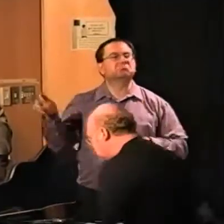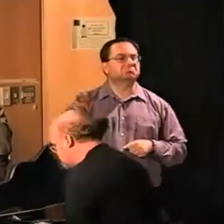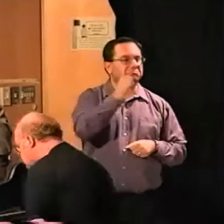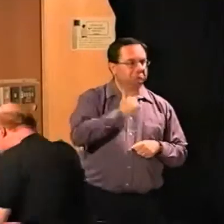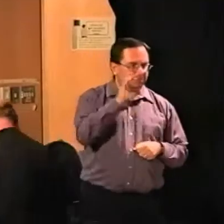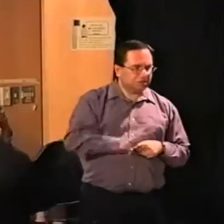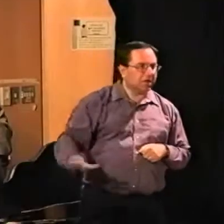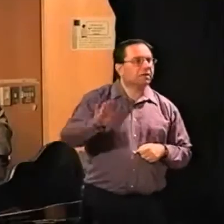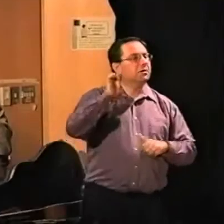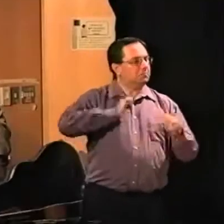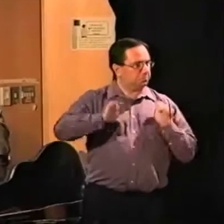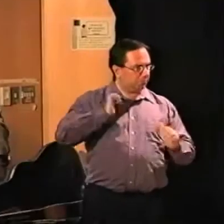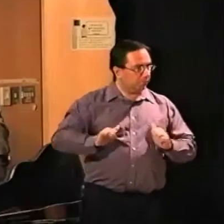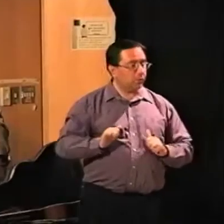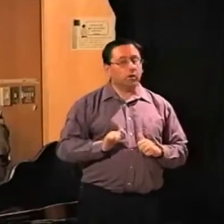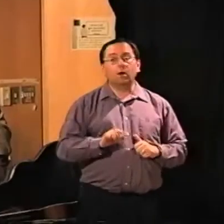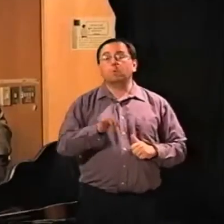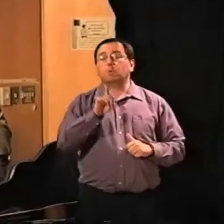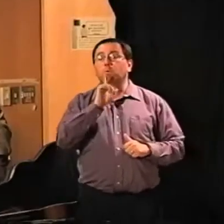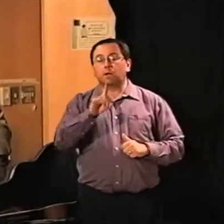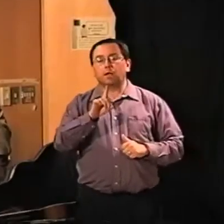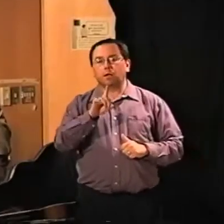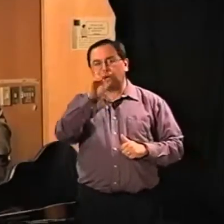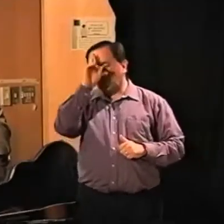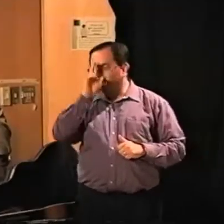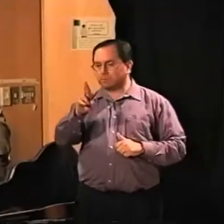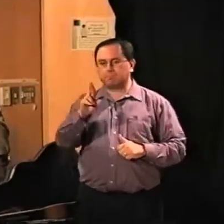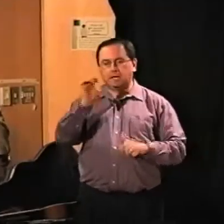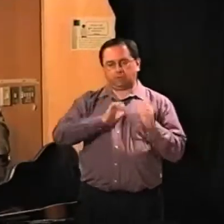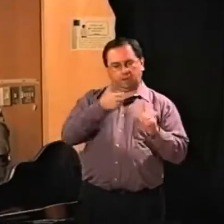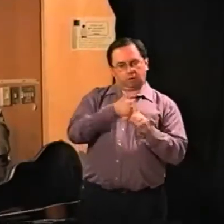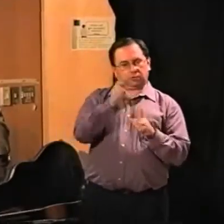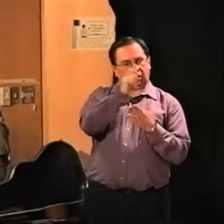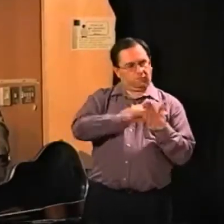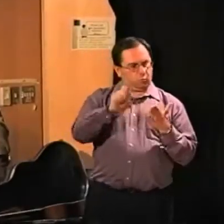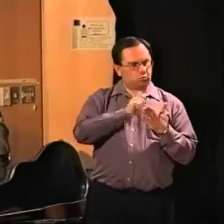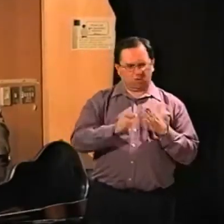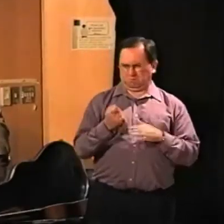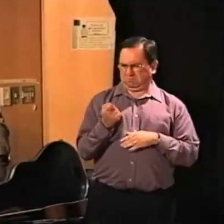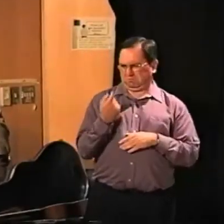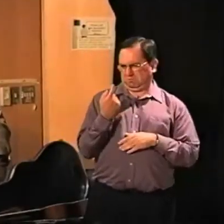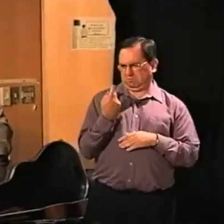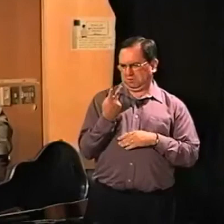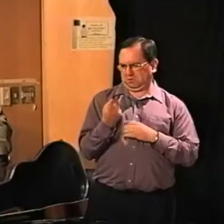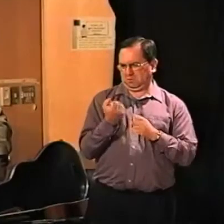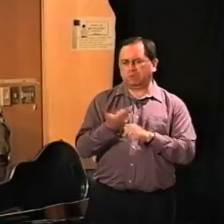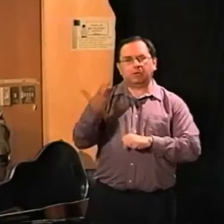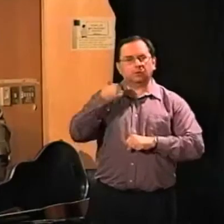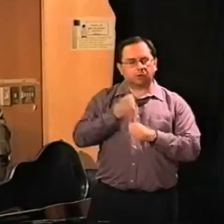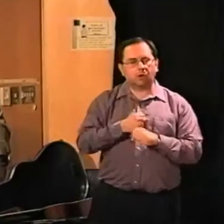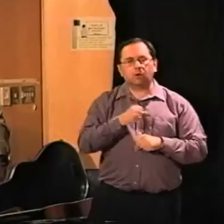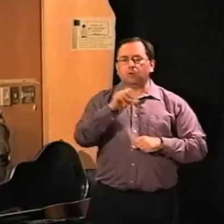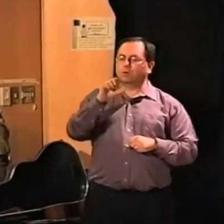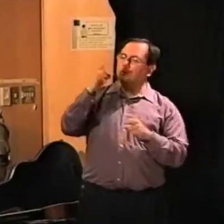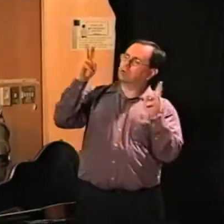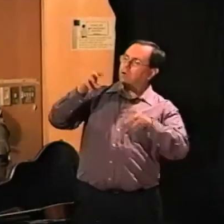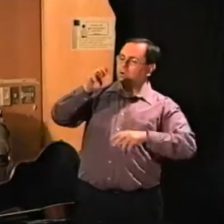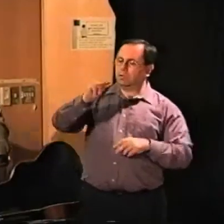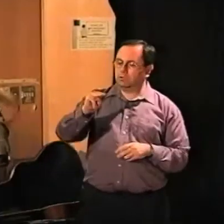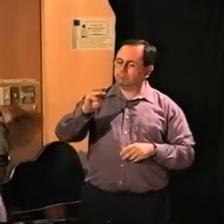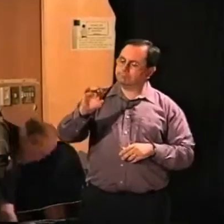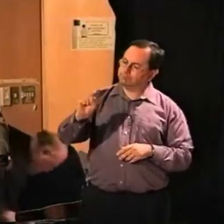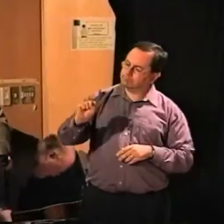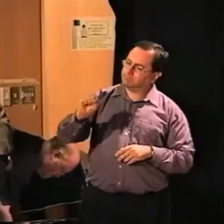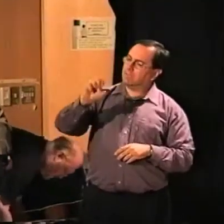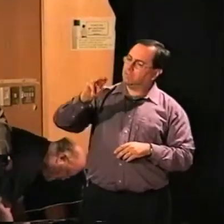and abroad. She is best known and respected for a play she wrote and co-produced a couple years ago entitled Smudge. It played